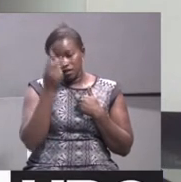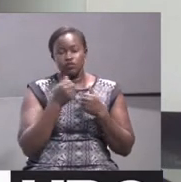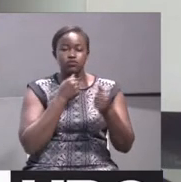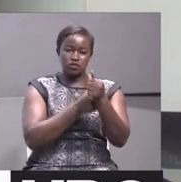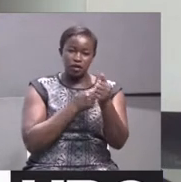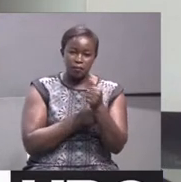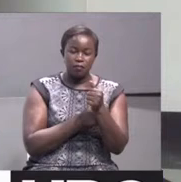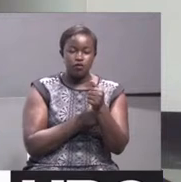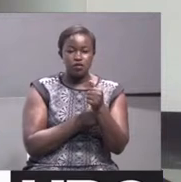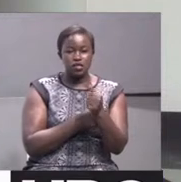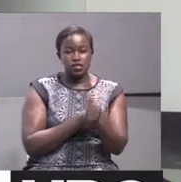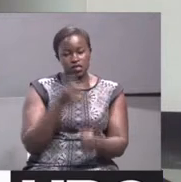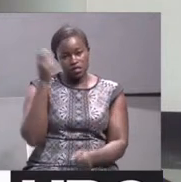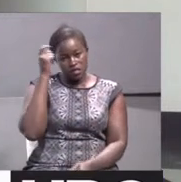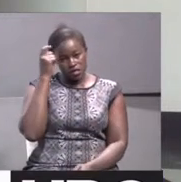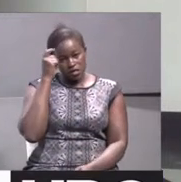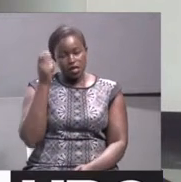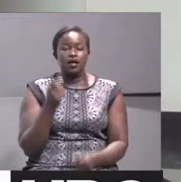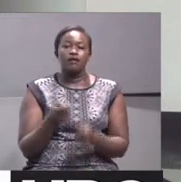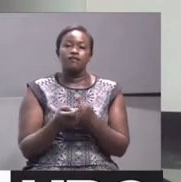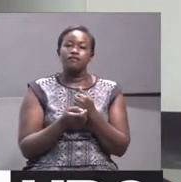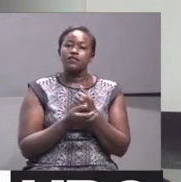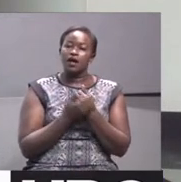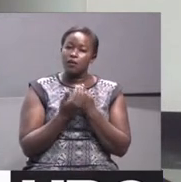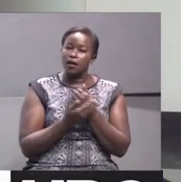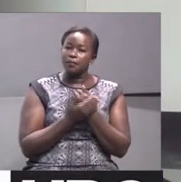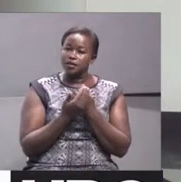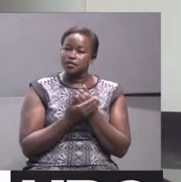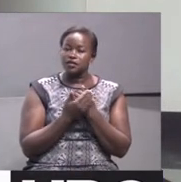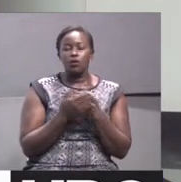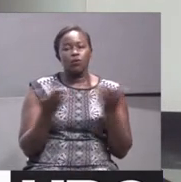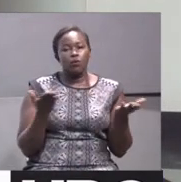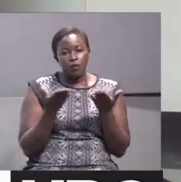cognitive behavioral therapies, where